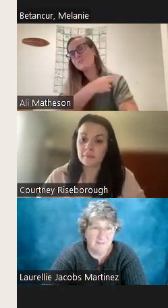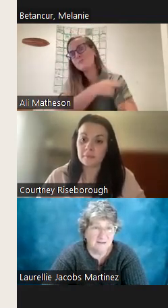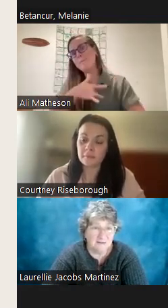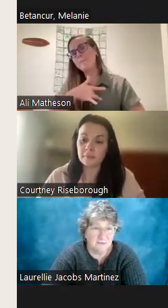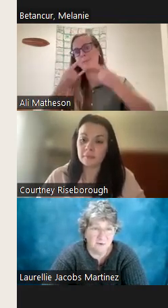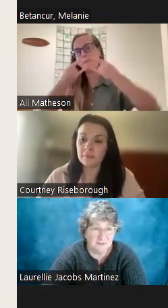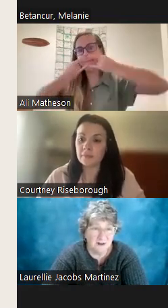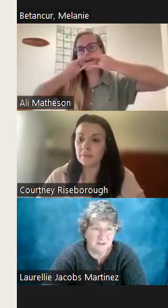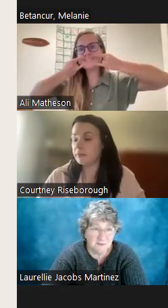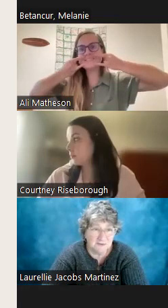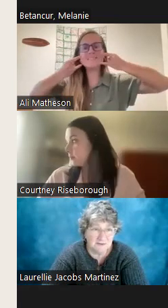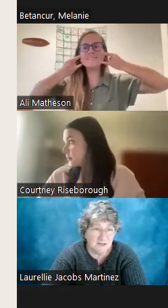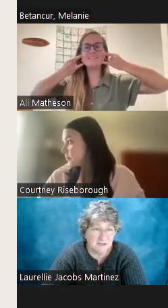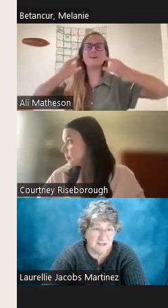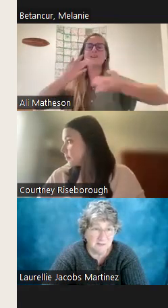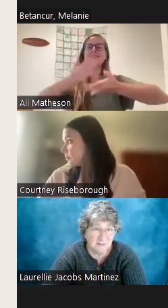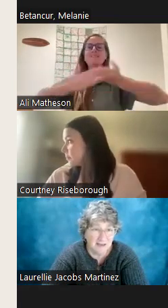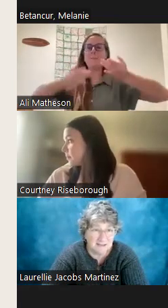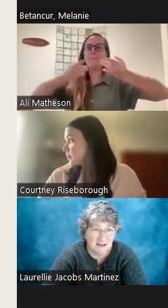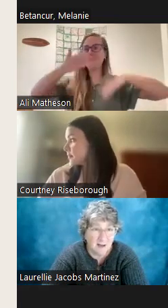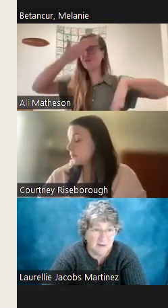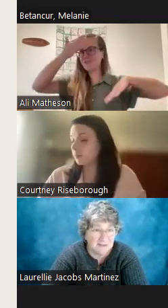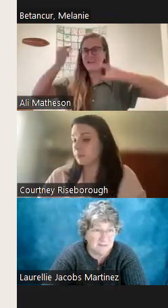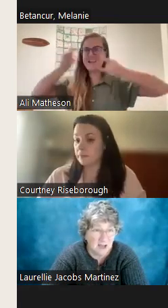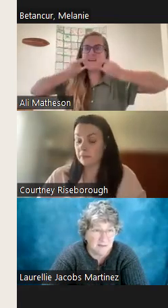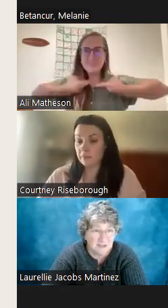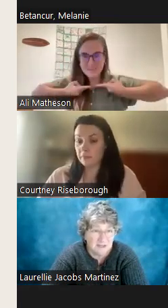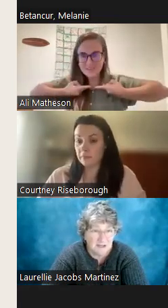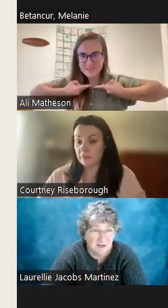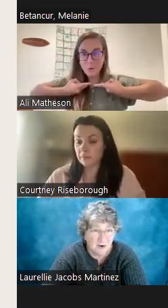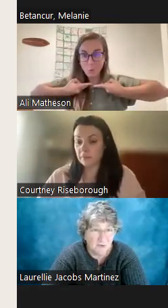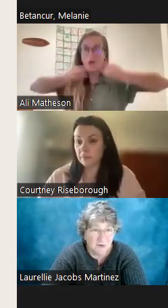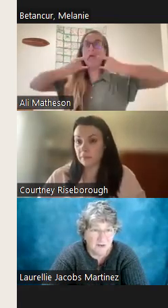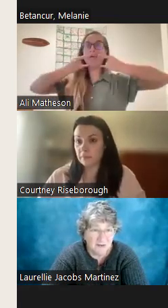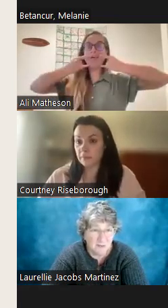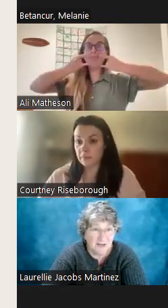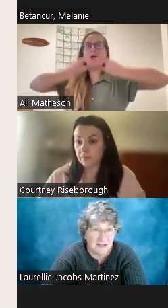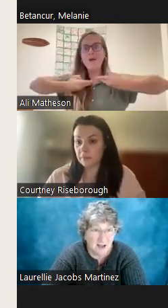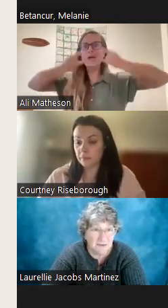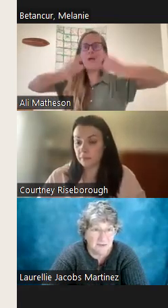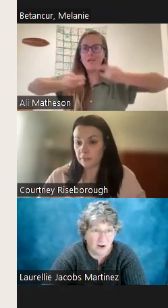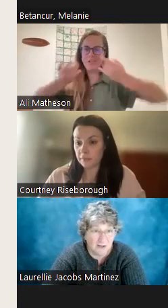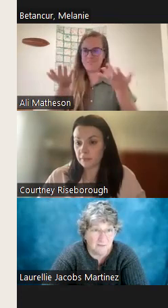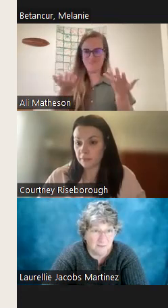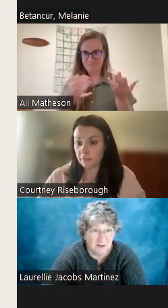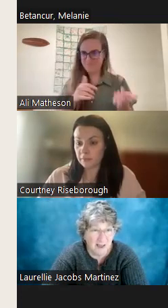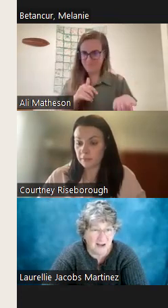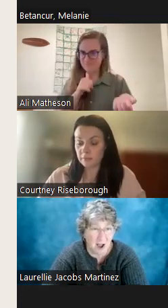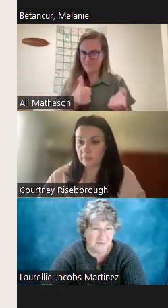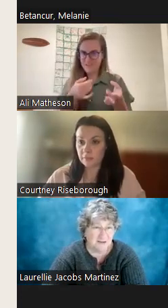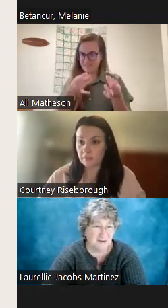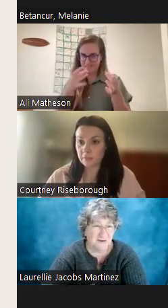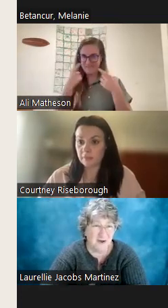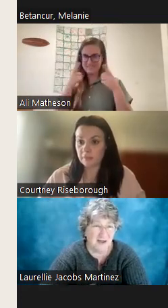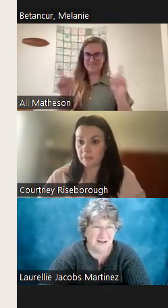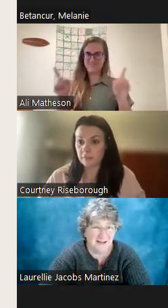And masks, of course, in hospitals, there tend to still be masking up, and sometimes they'll bring it down to talk and bring it back up